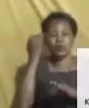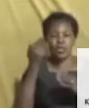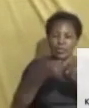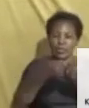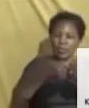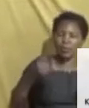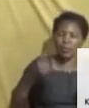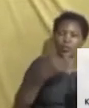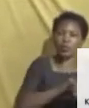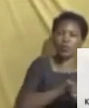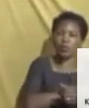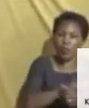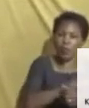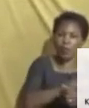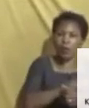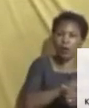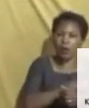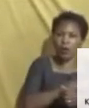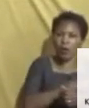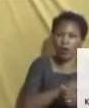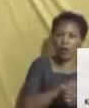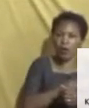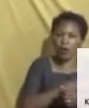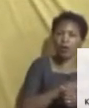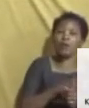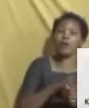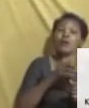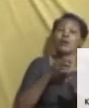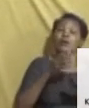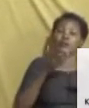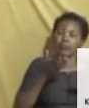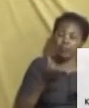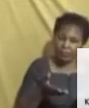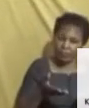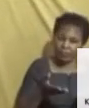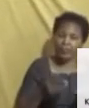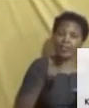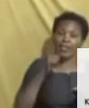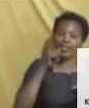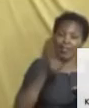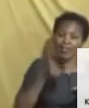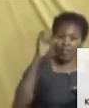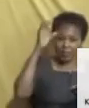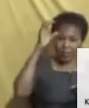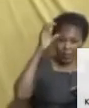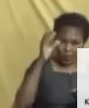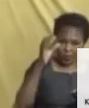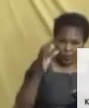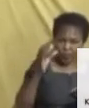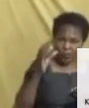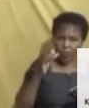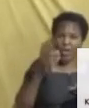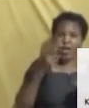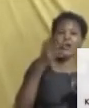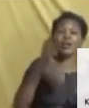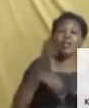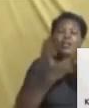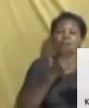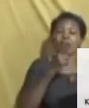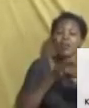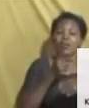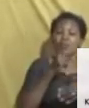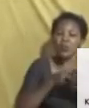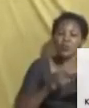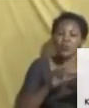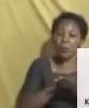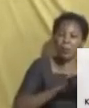of powers. It is for that reason, therefore, that these concepts are called basic concepts. It